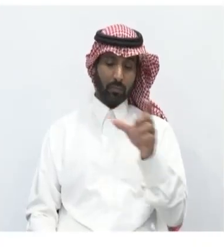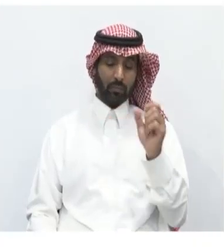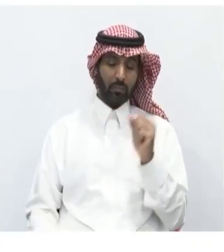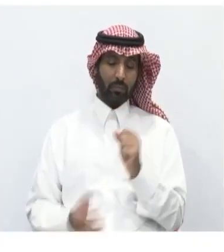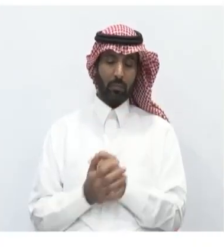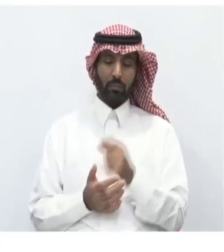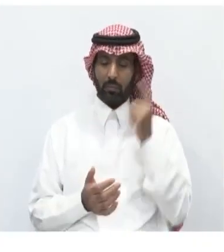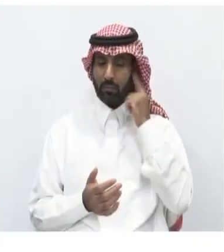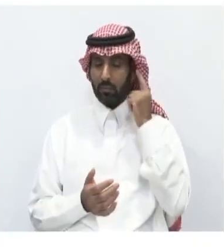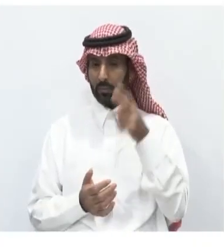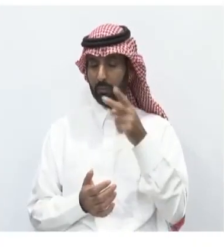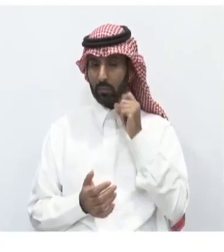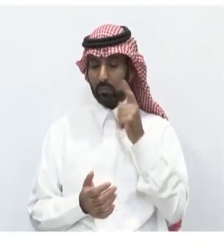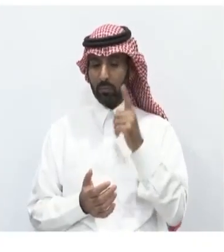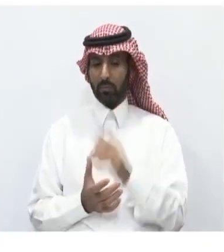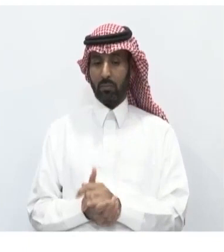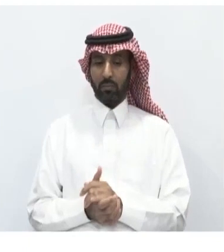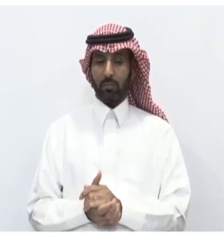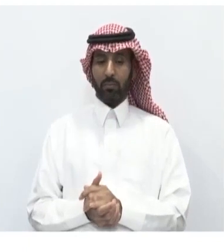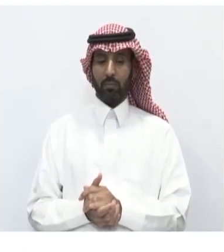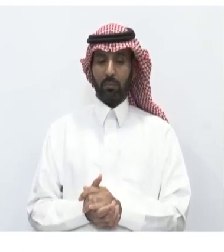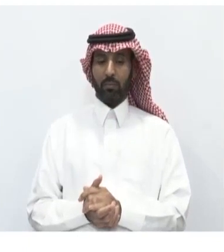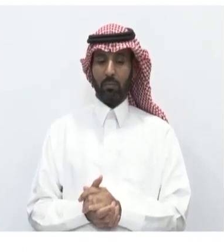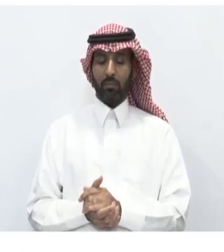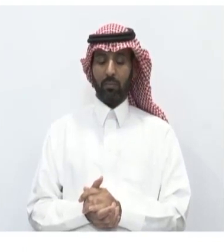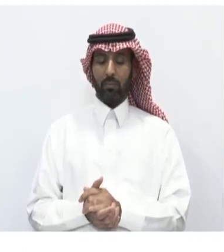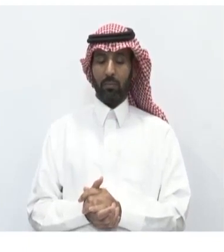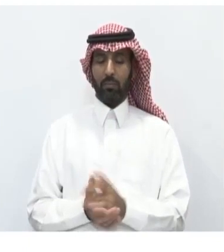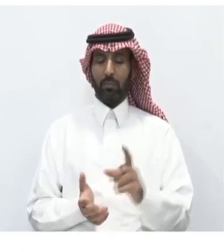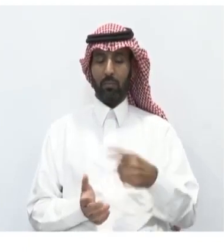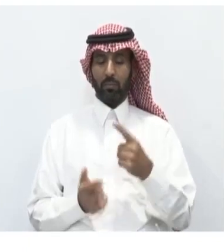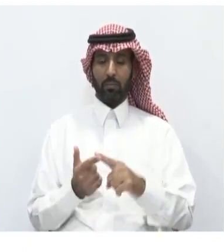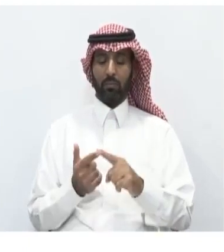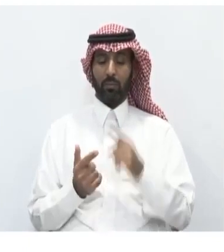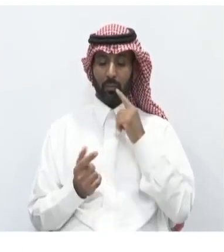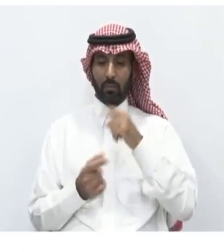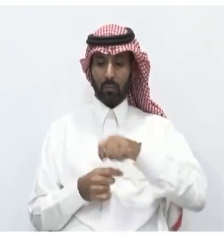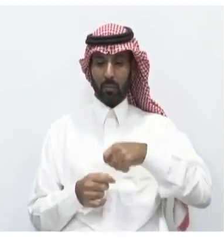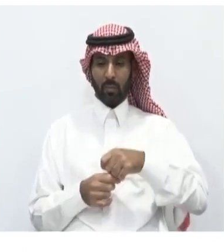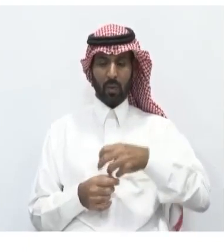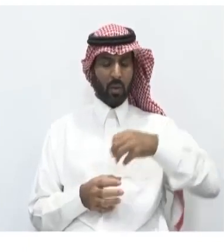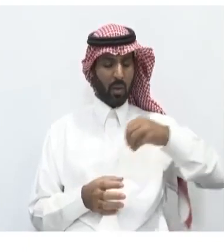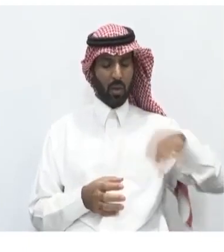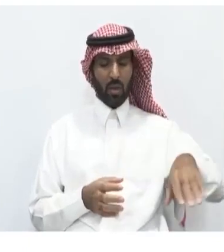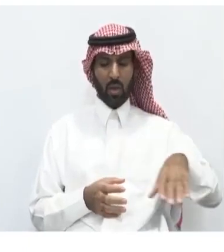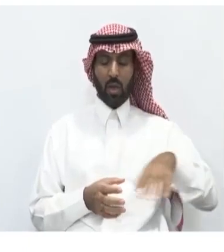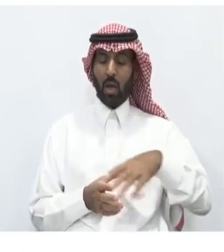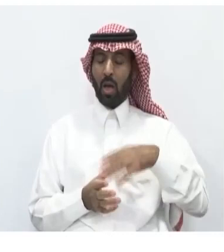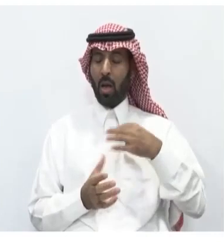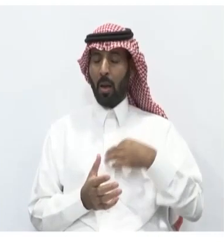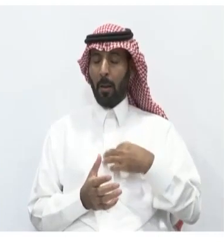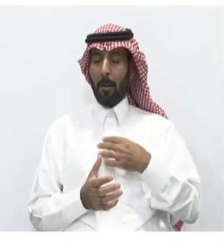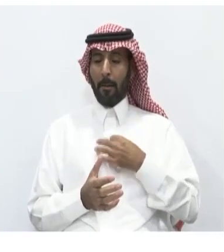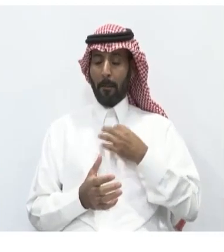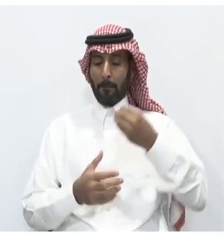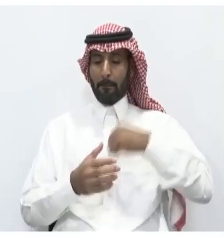then listen if you see the stress of the compound noun correctly. The first one, throw a couple of trash bags in your backpack